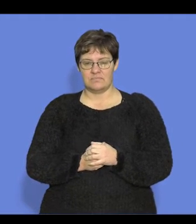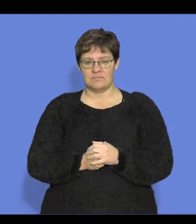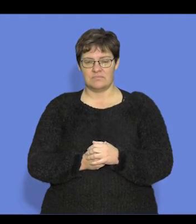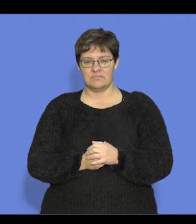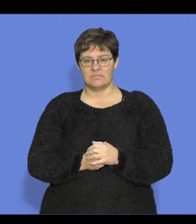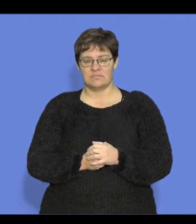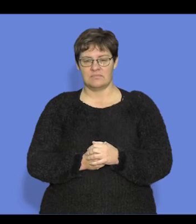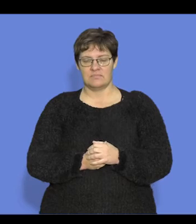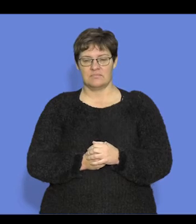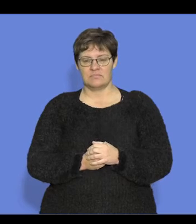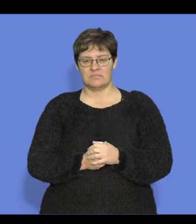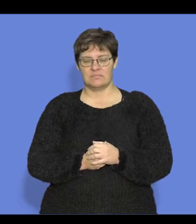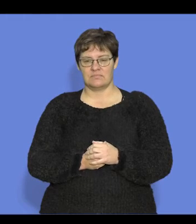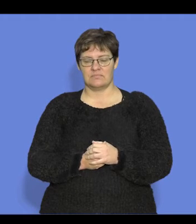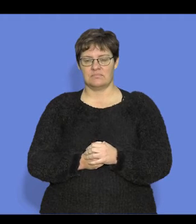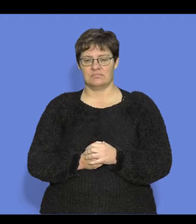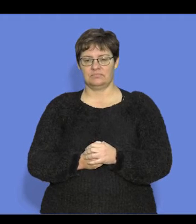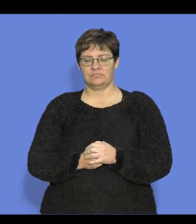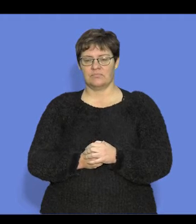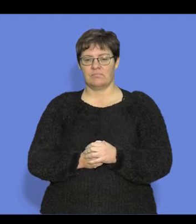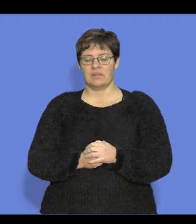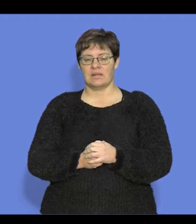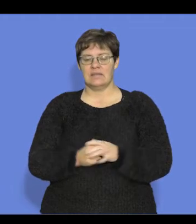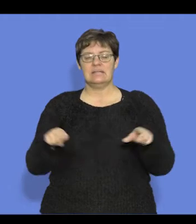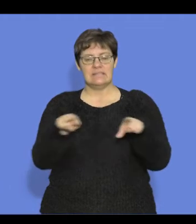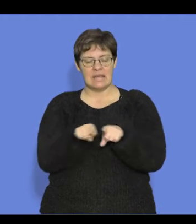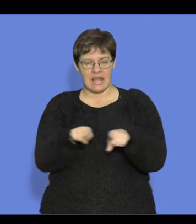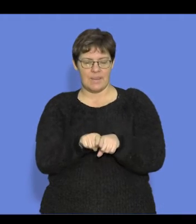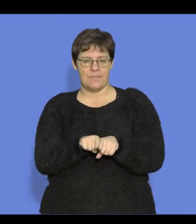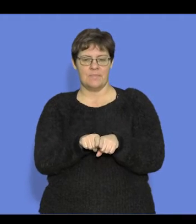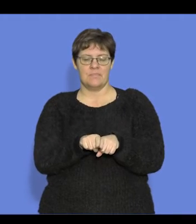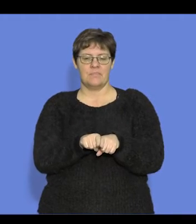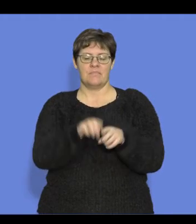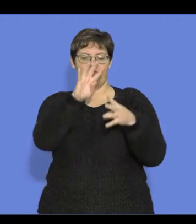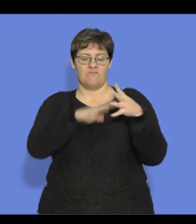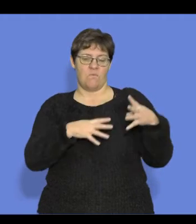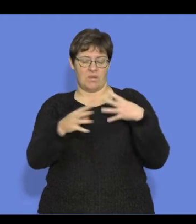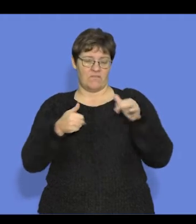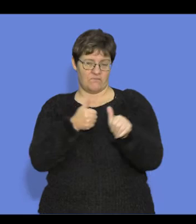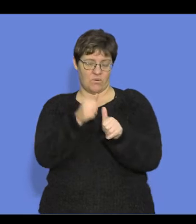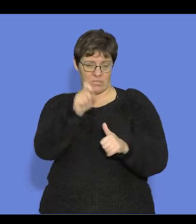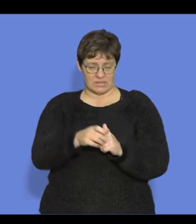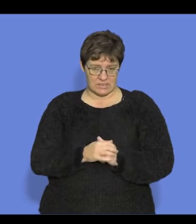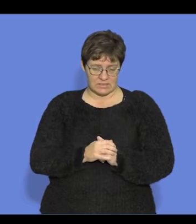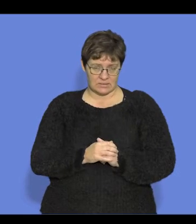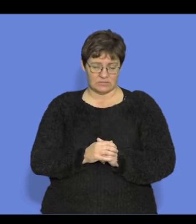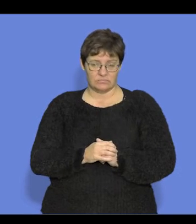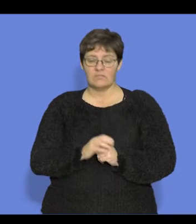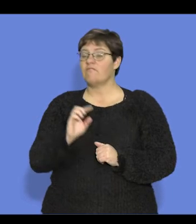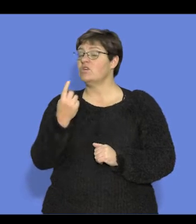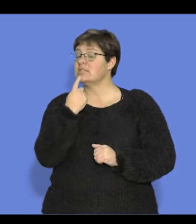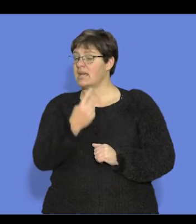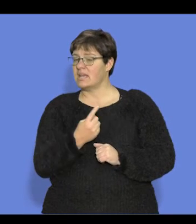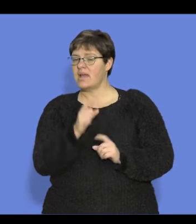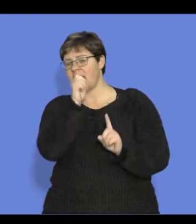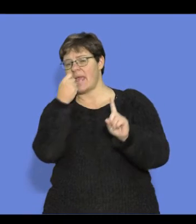they have to follow the same format, and the first thing the scientists say, what is